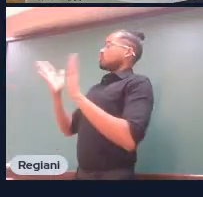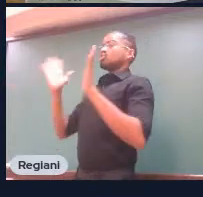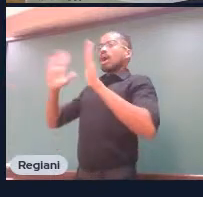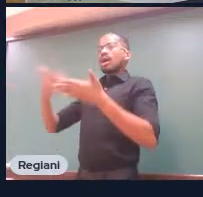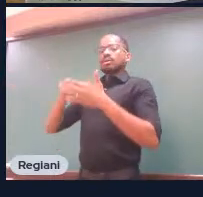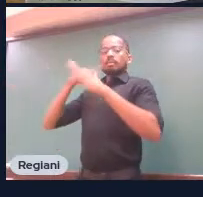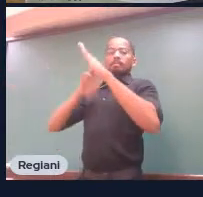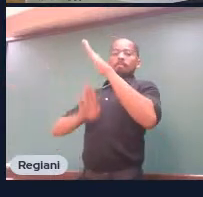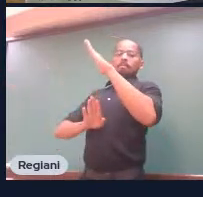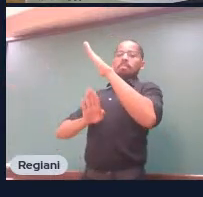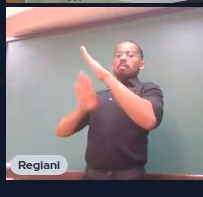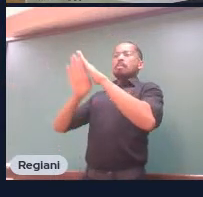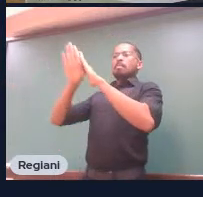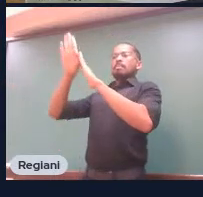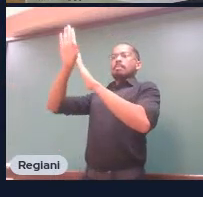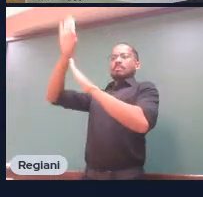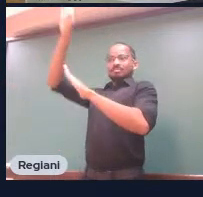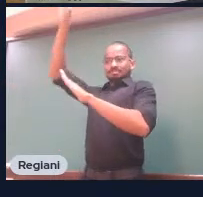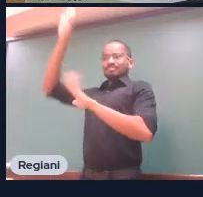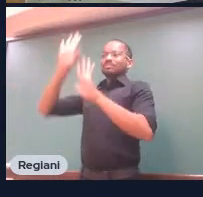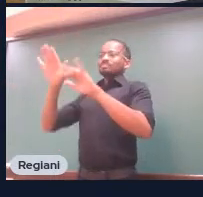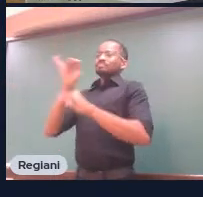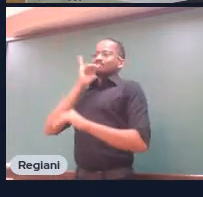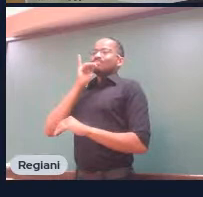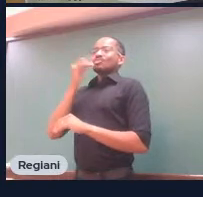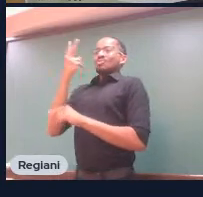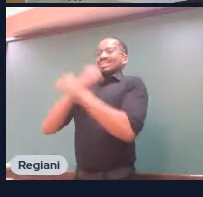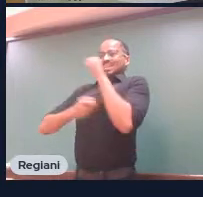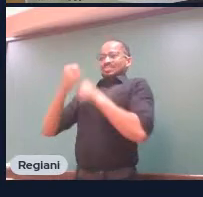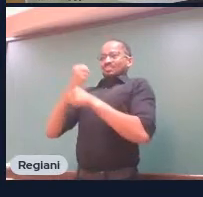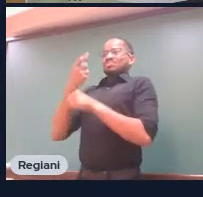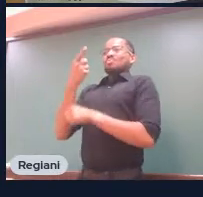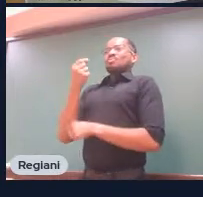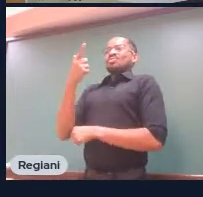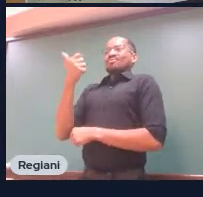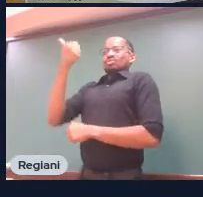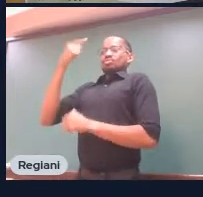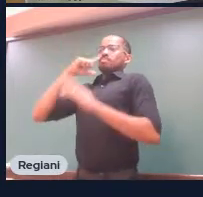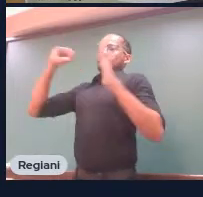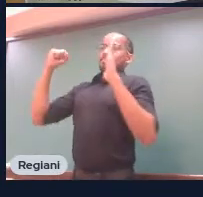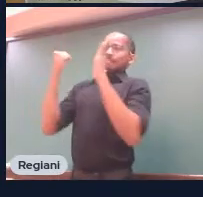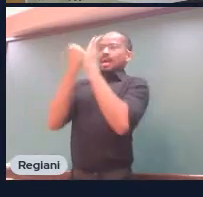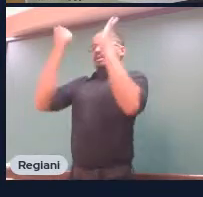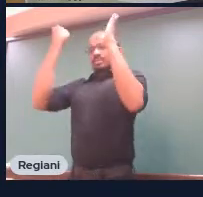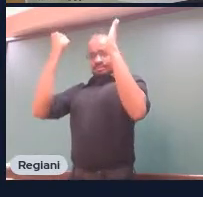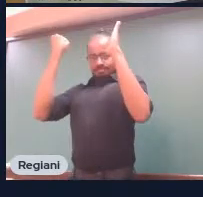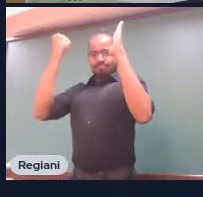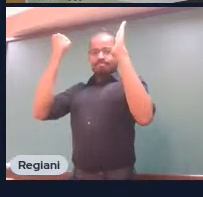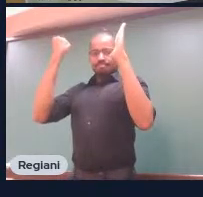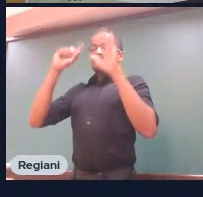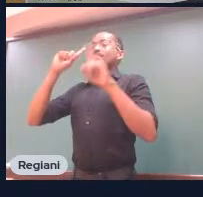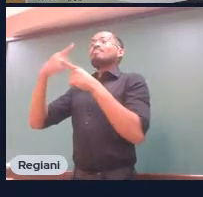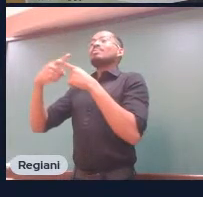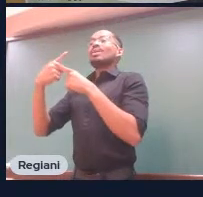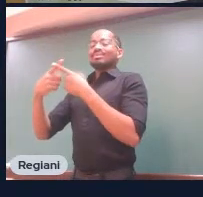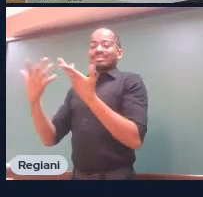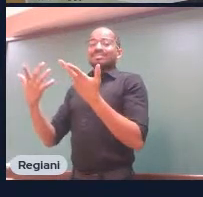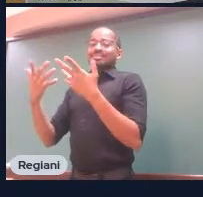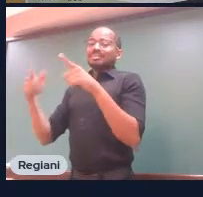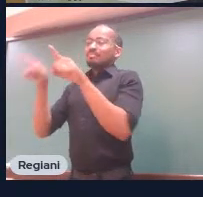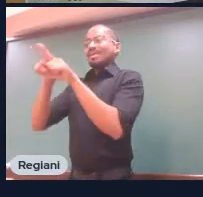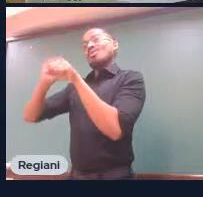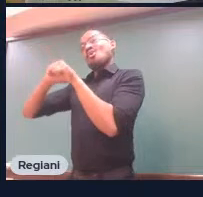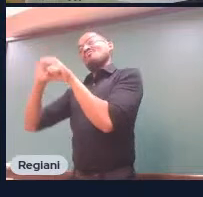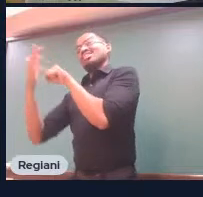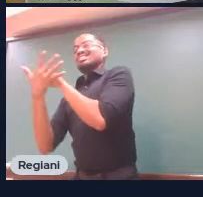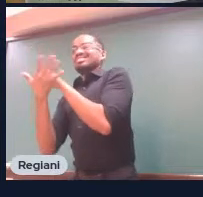And 21, so 2 years ago, is really a milestone, amongst others as a result of COVID-19.